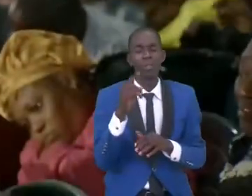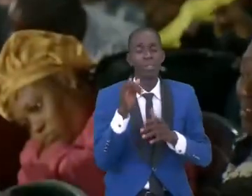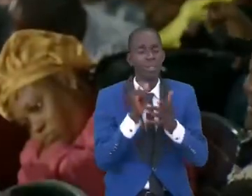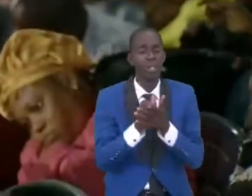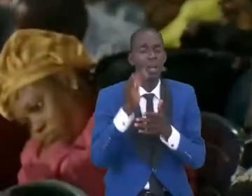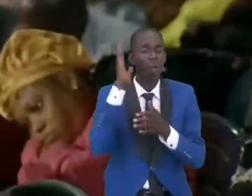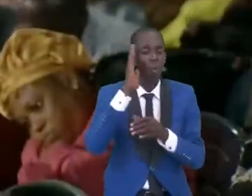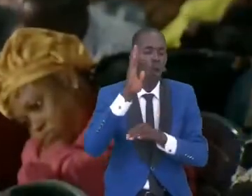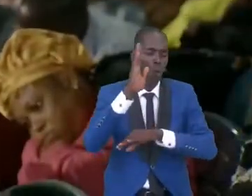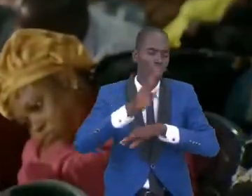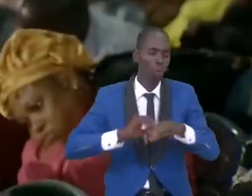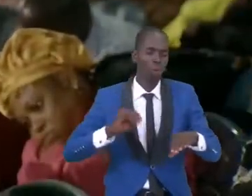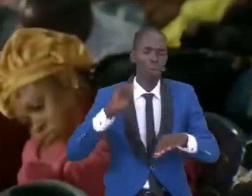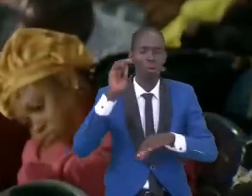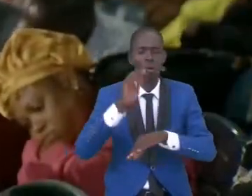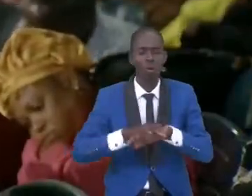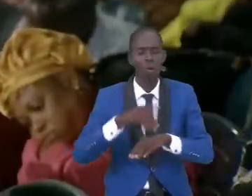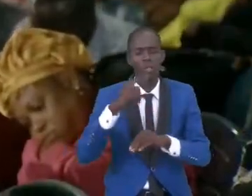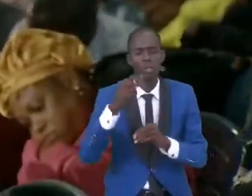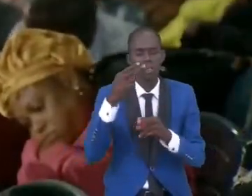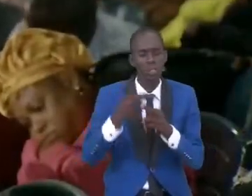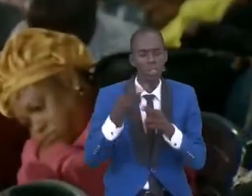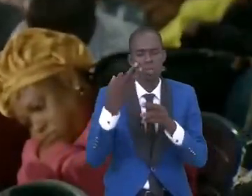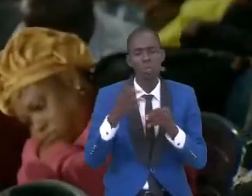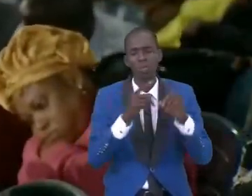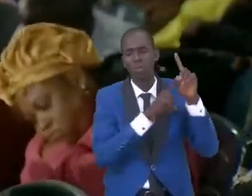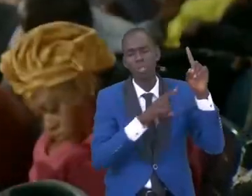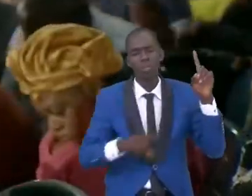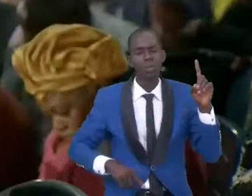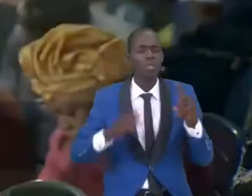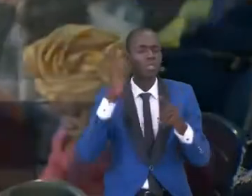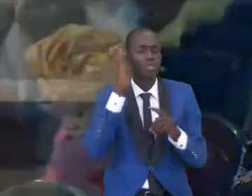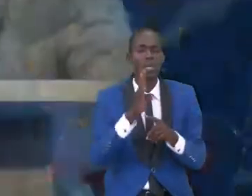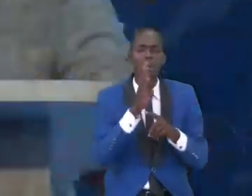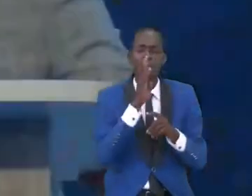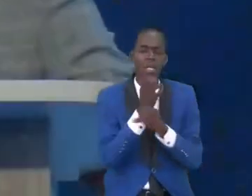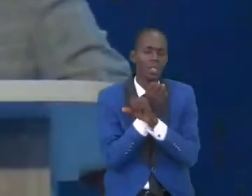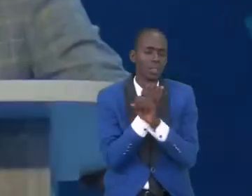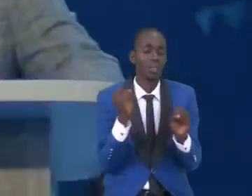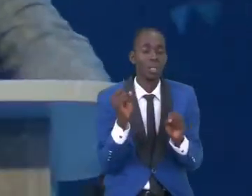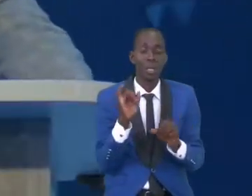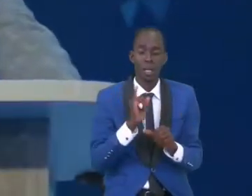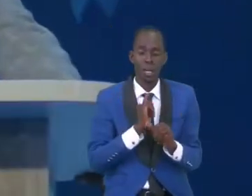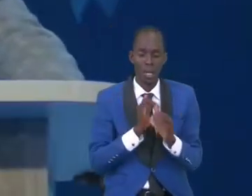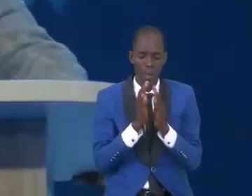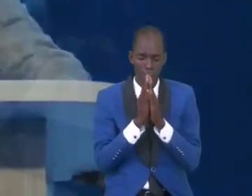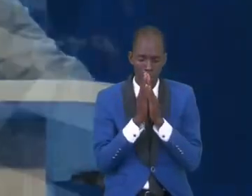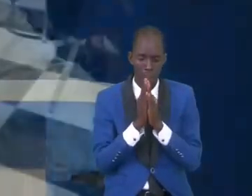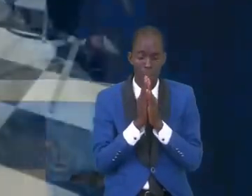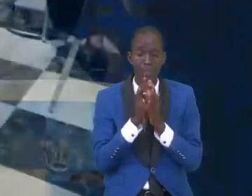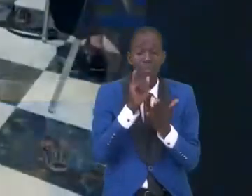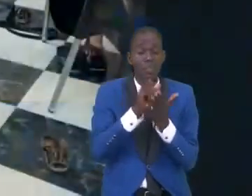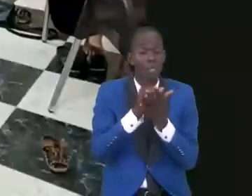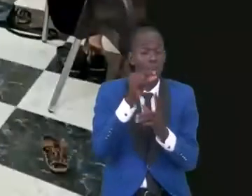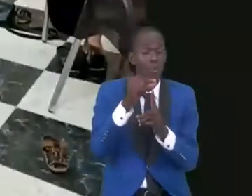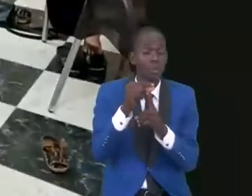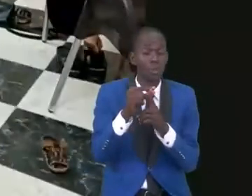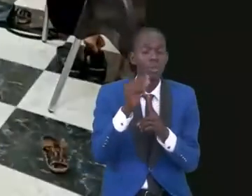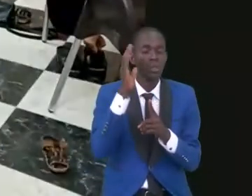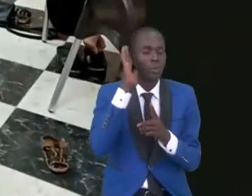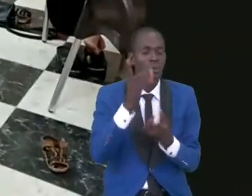call on the name of the Lord shall be saved. I pray that word will